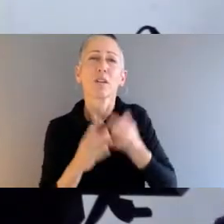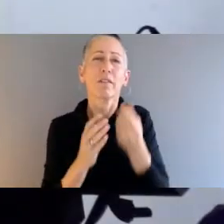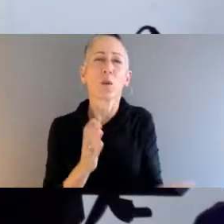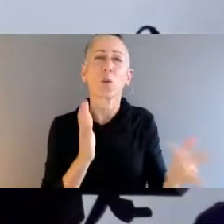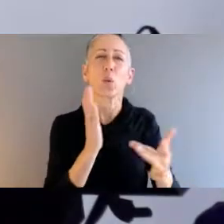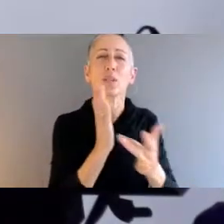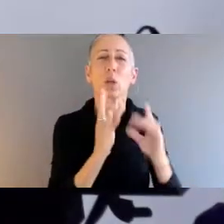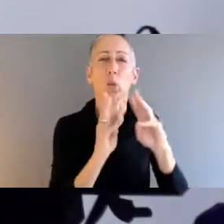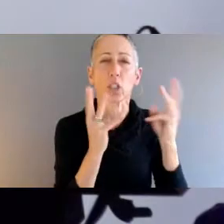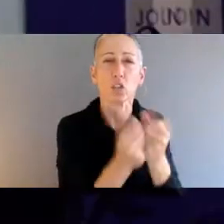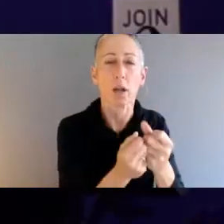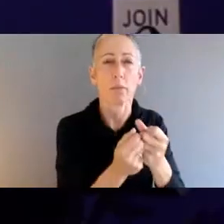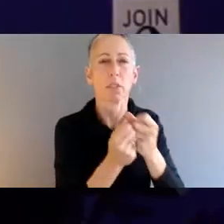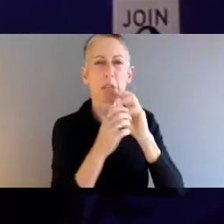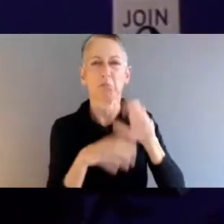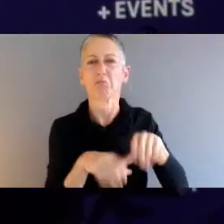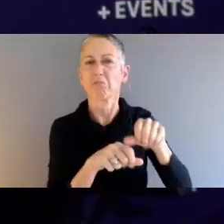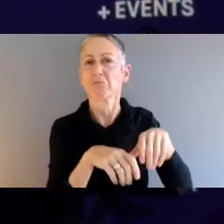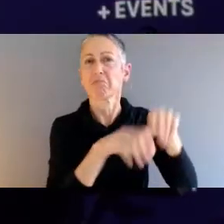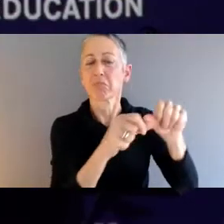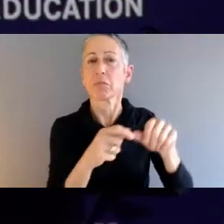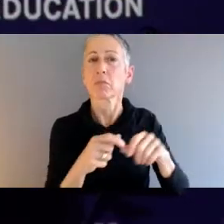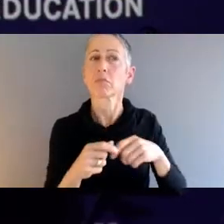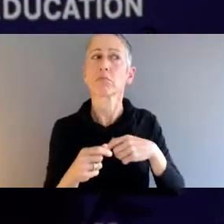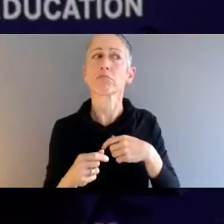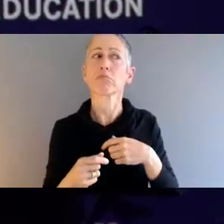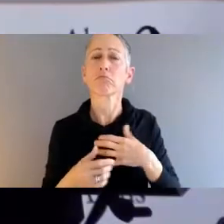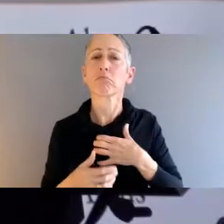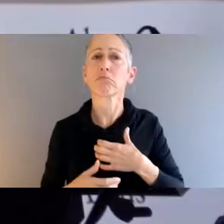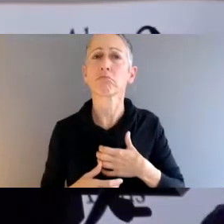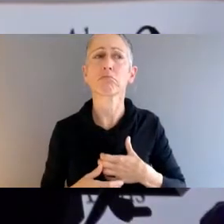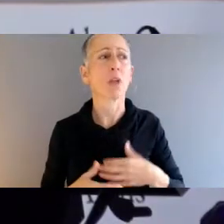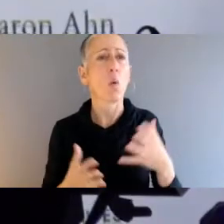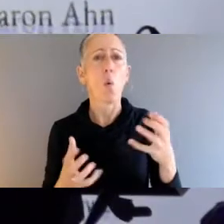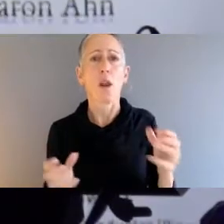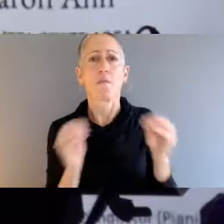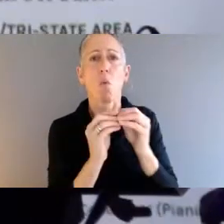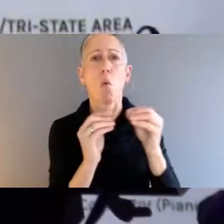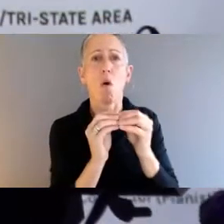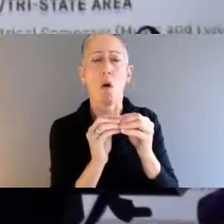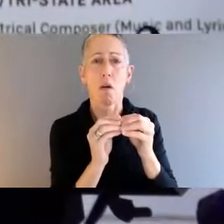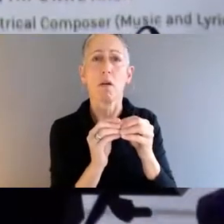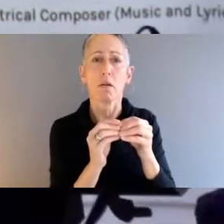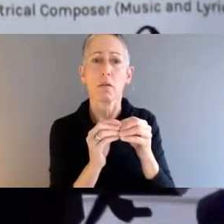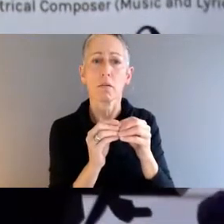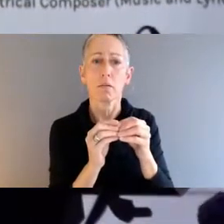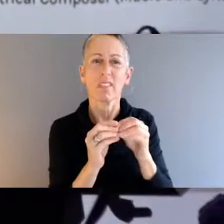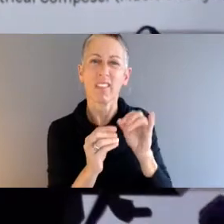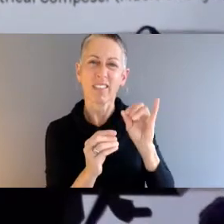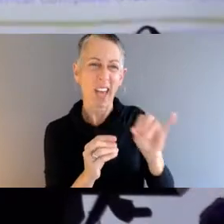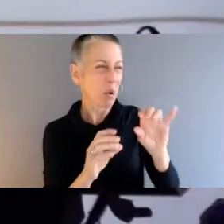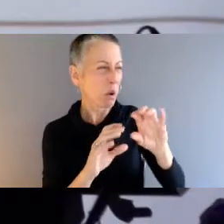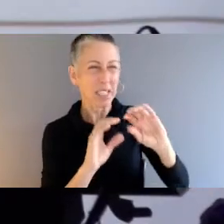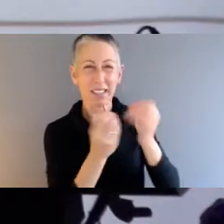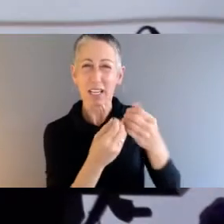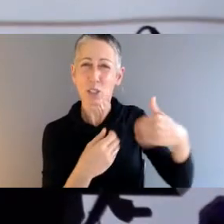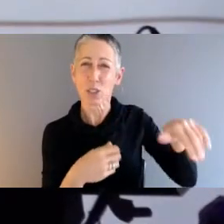the desire to want to do more for an organization that has done more for